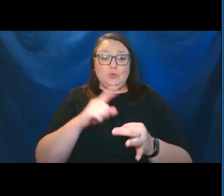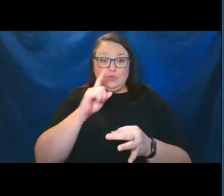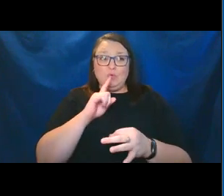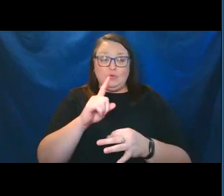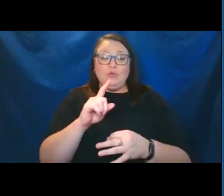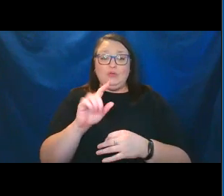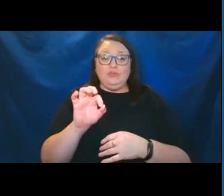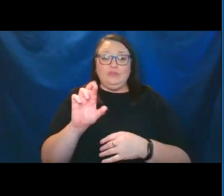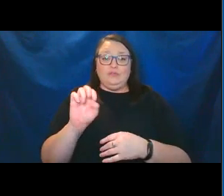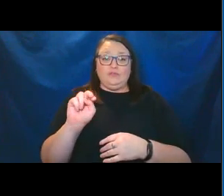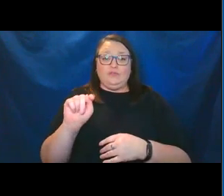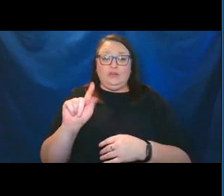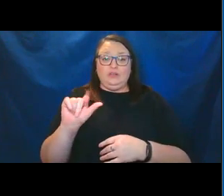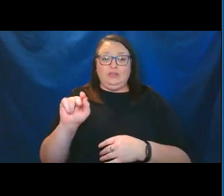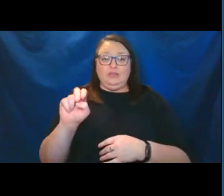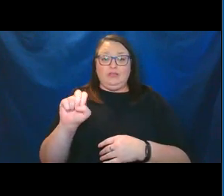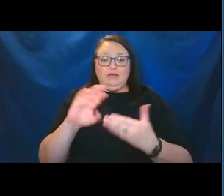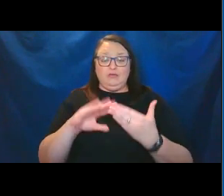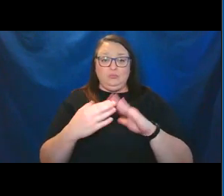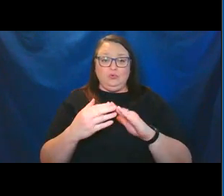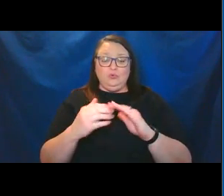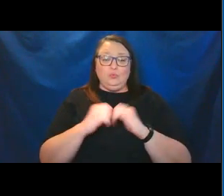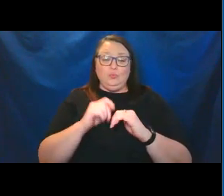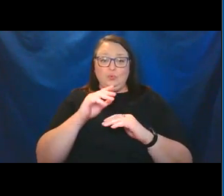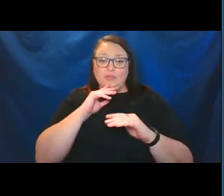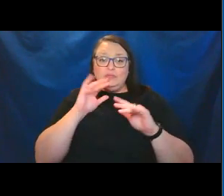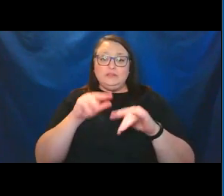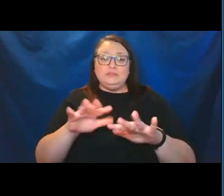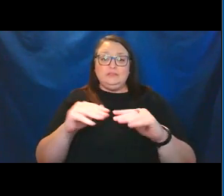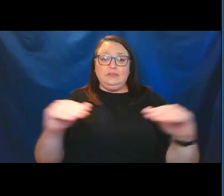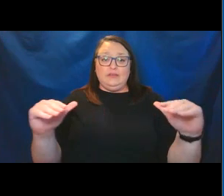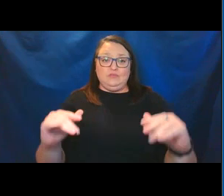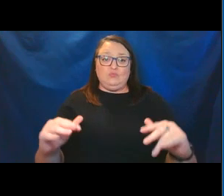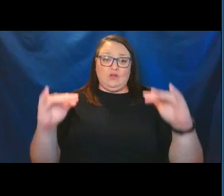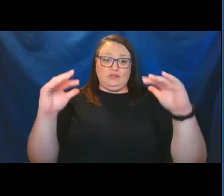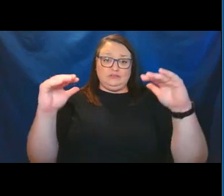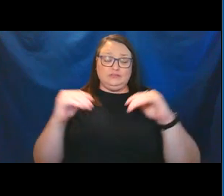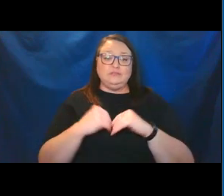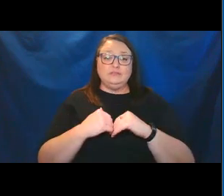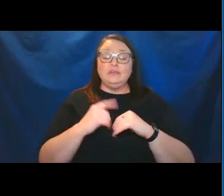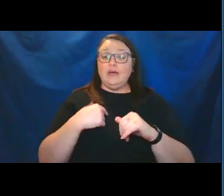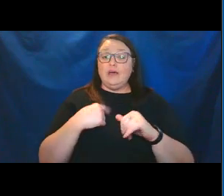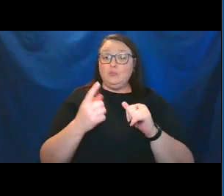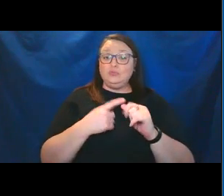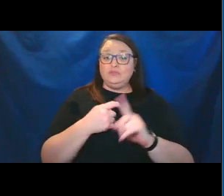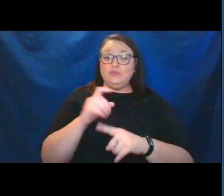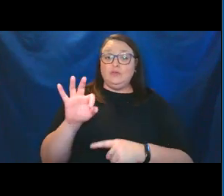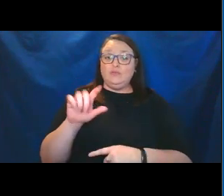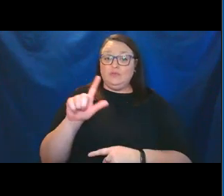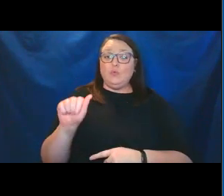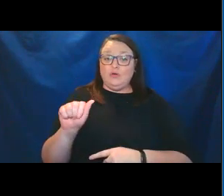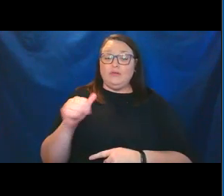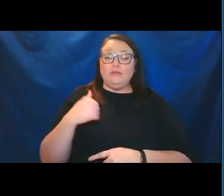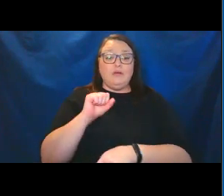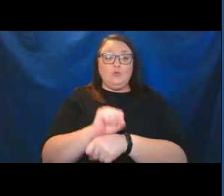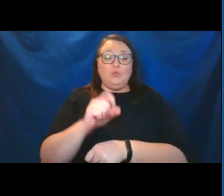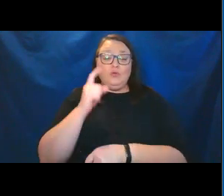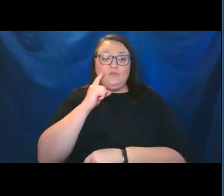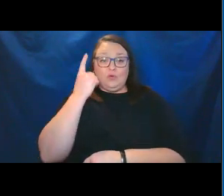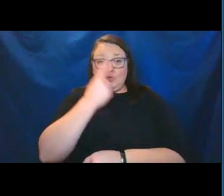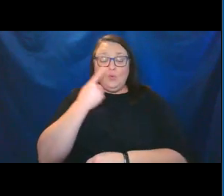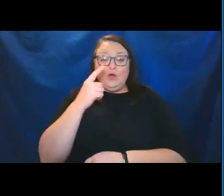comes to sea level rise. And I also want to add, I am originally from Florida, and so I work for Hawaii Sea Grant,